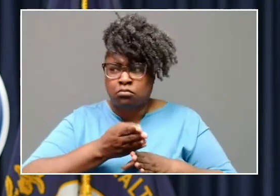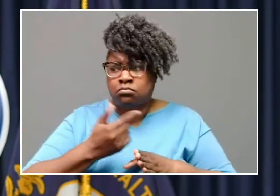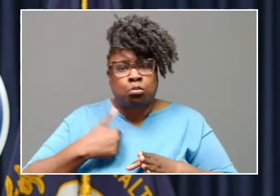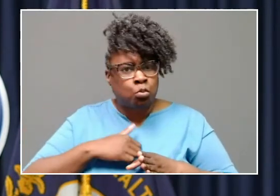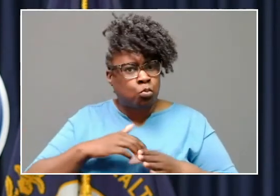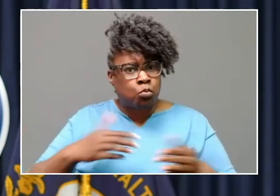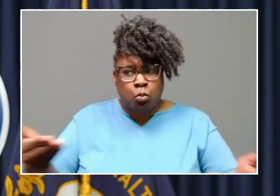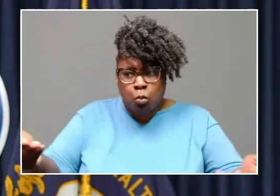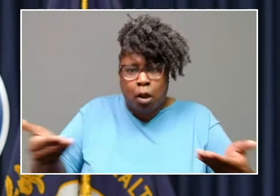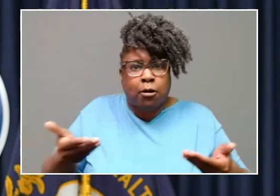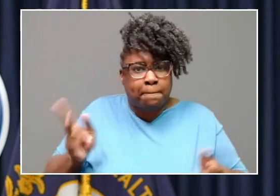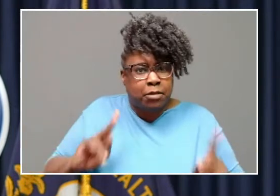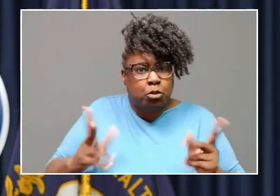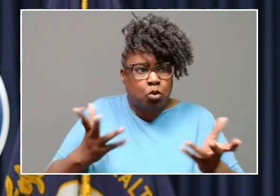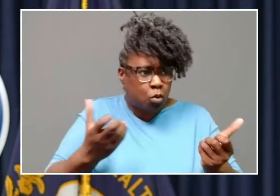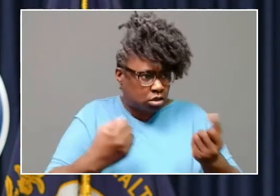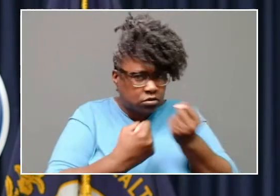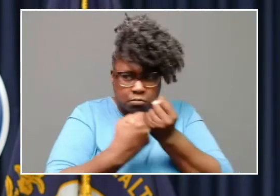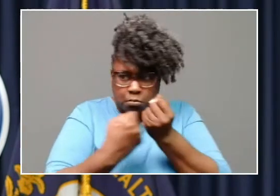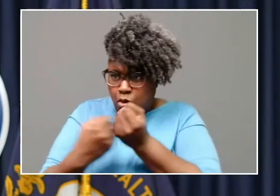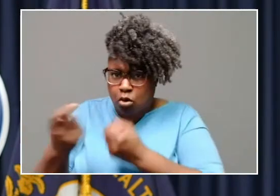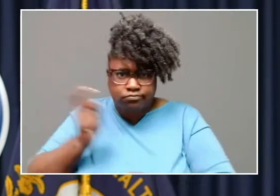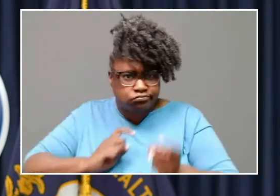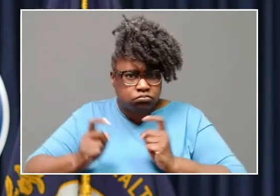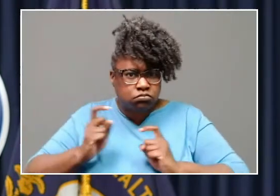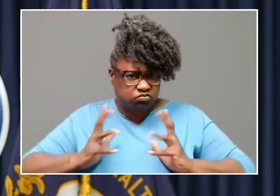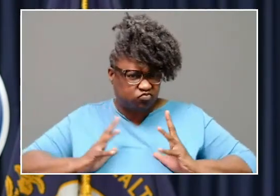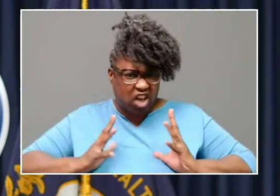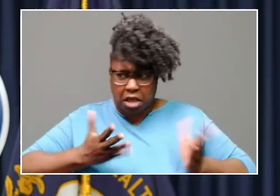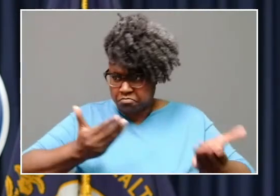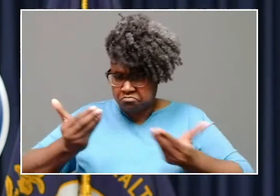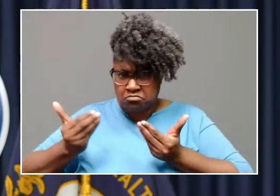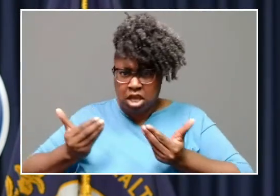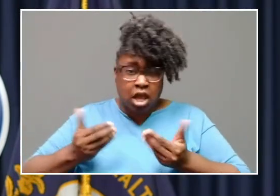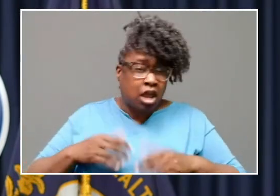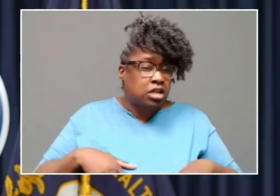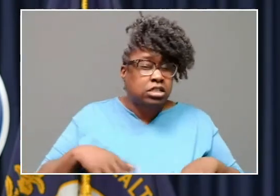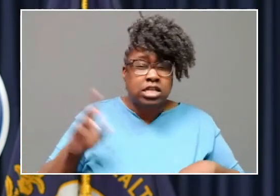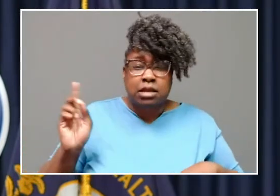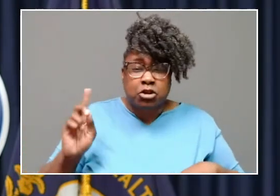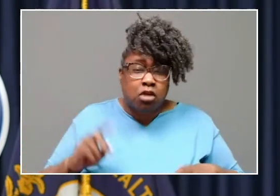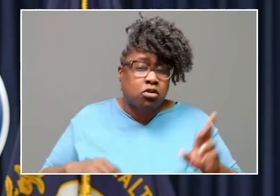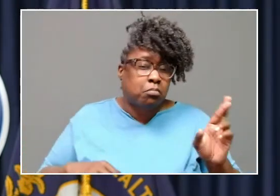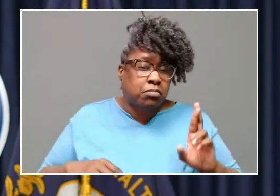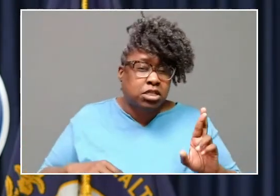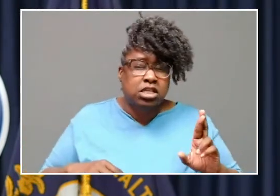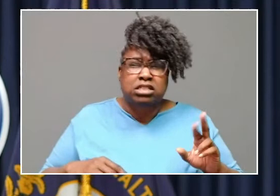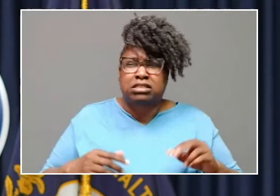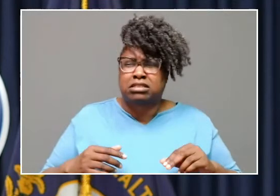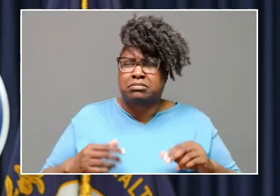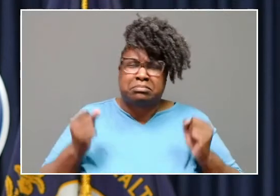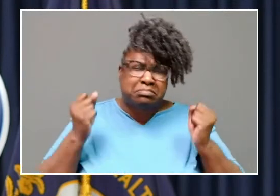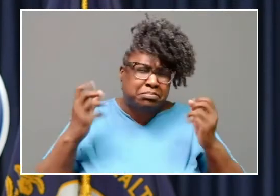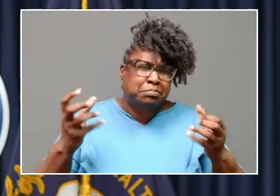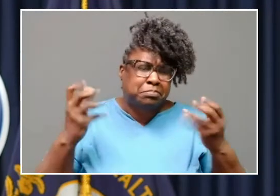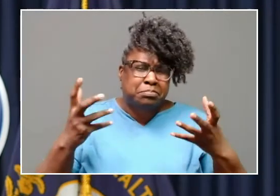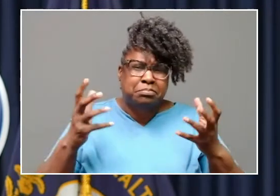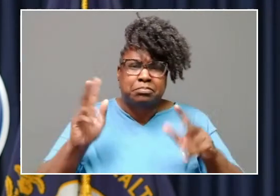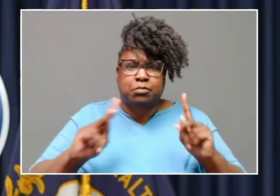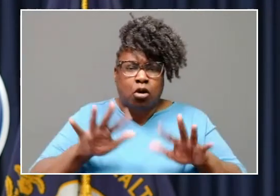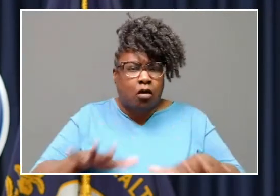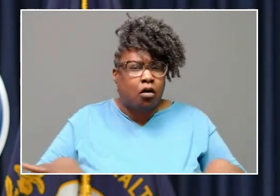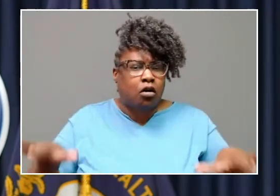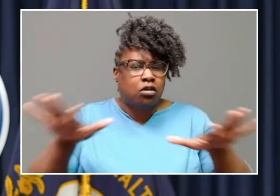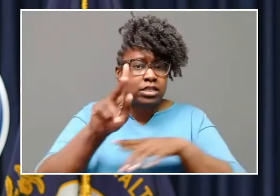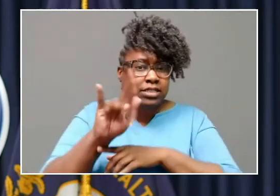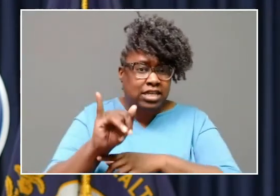that want to support us. We've had support from Democrats and Republicans, thousands of people across Kentucky and across the United